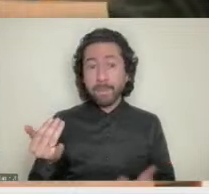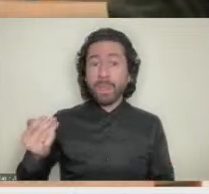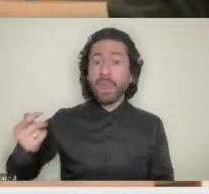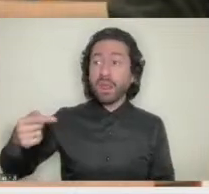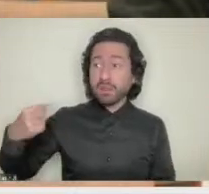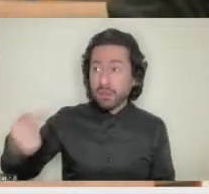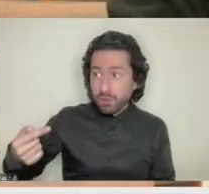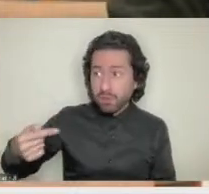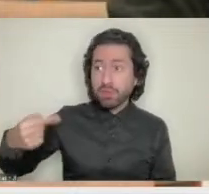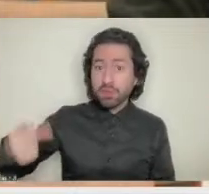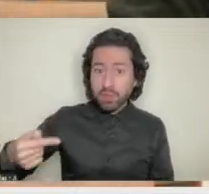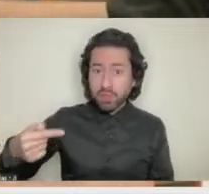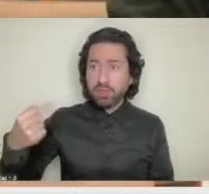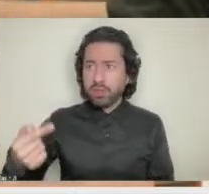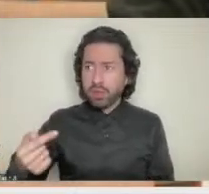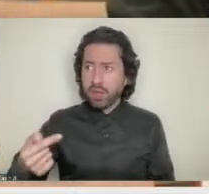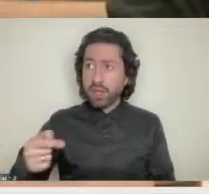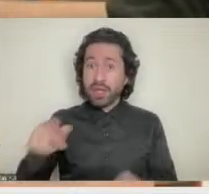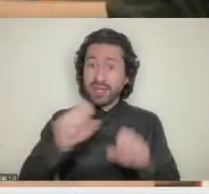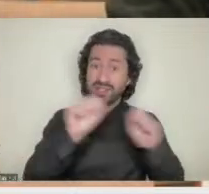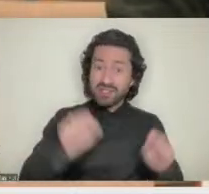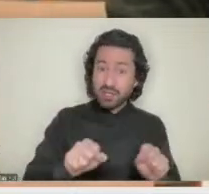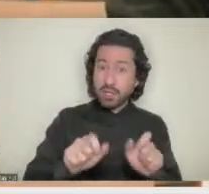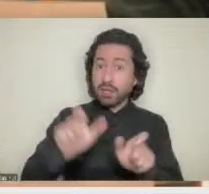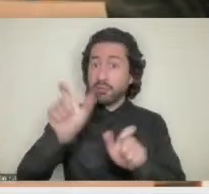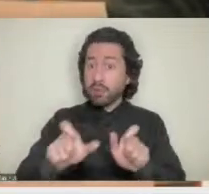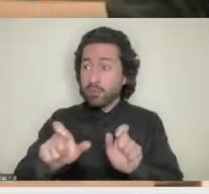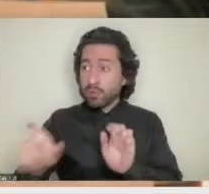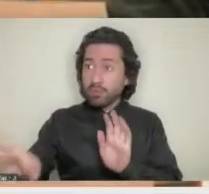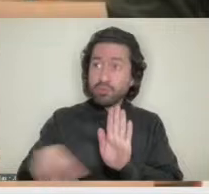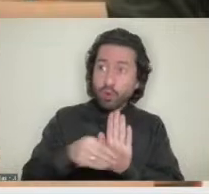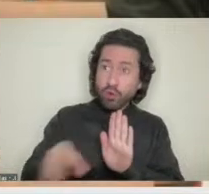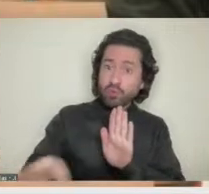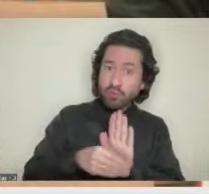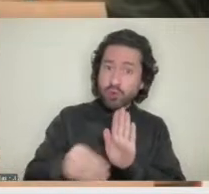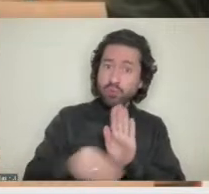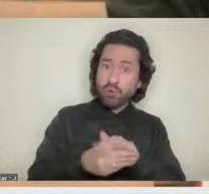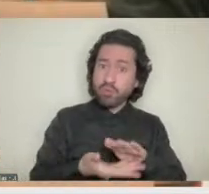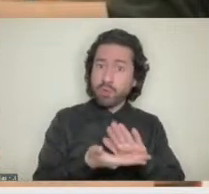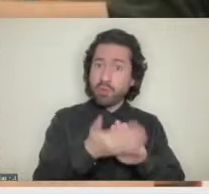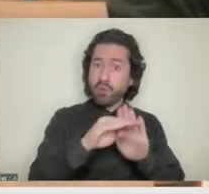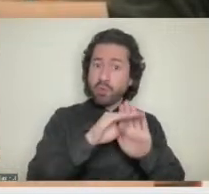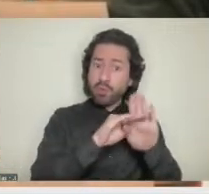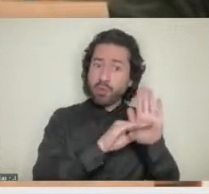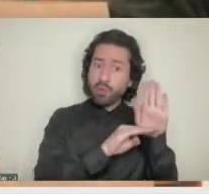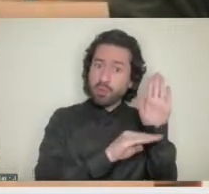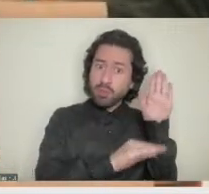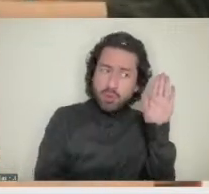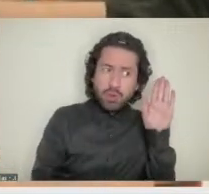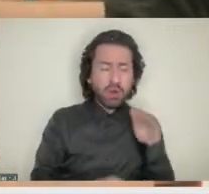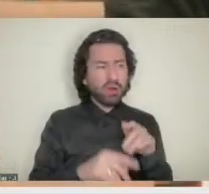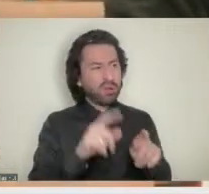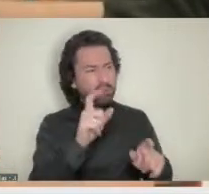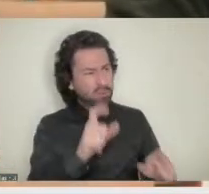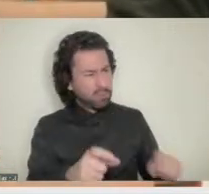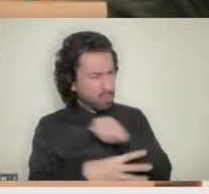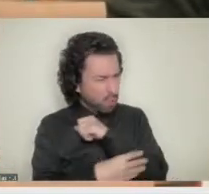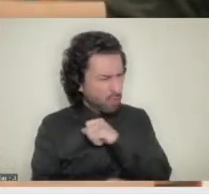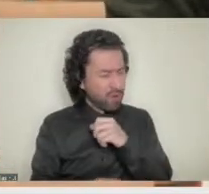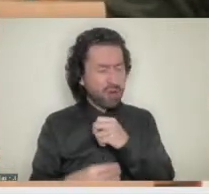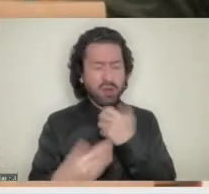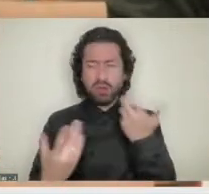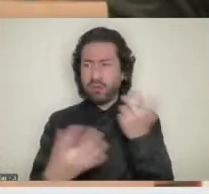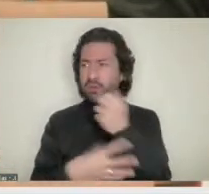a daily basis, there are more and more people signing up for the system. Fewer people leave the system, and